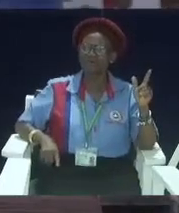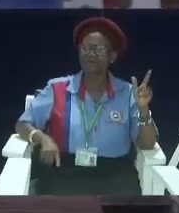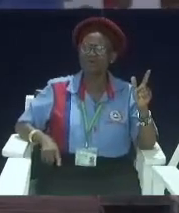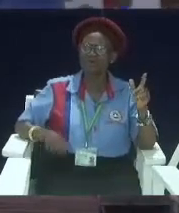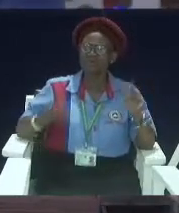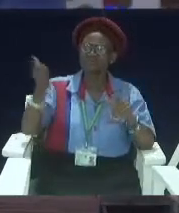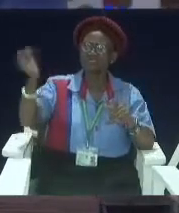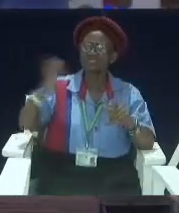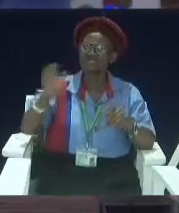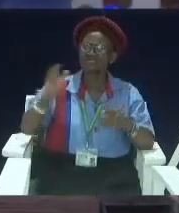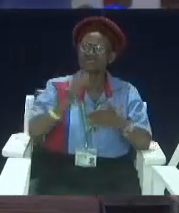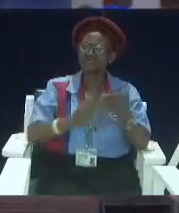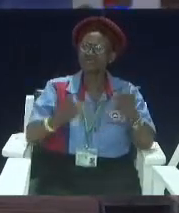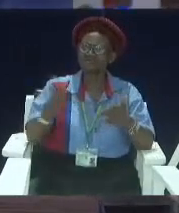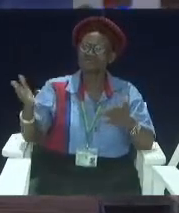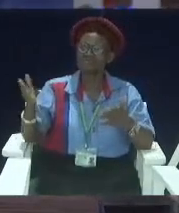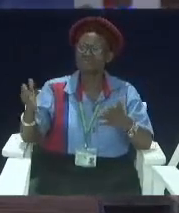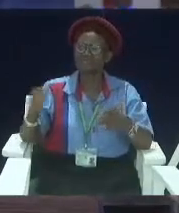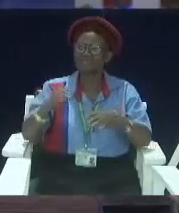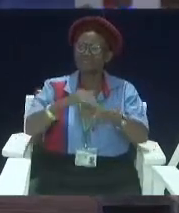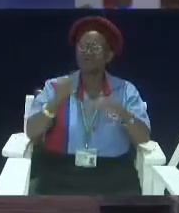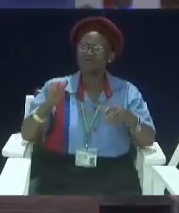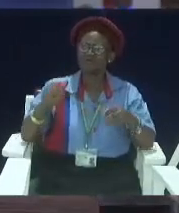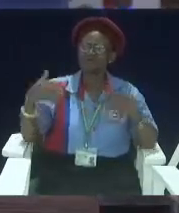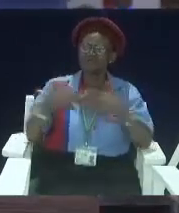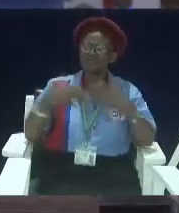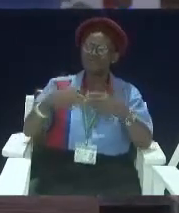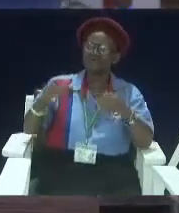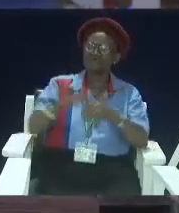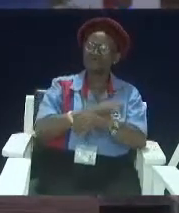is something called fearful miracles.